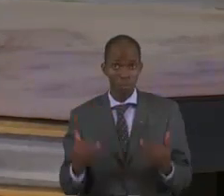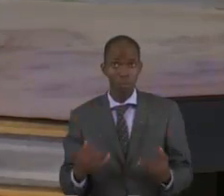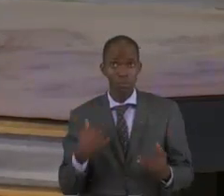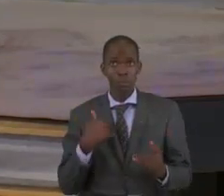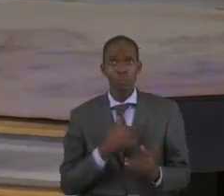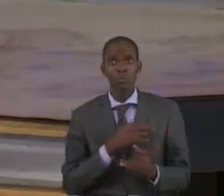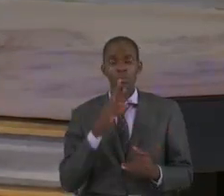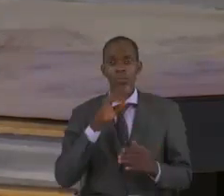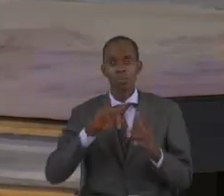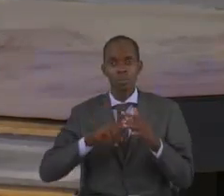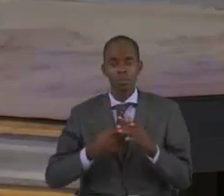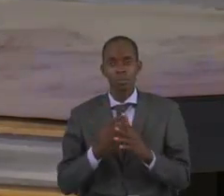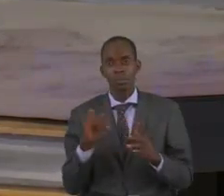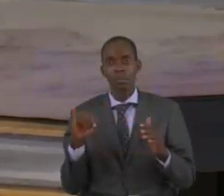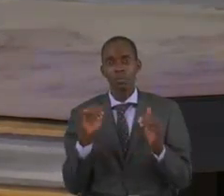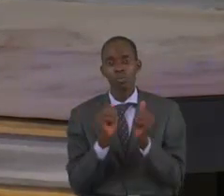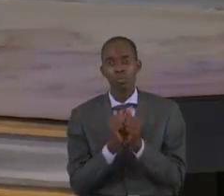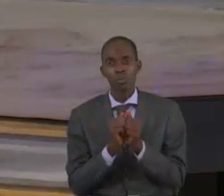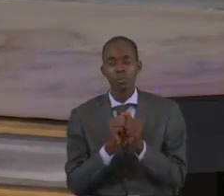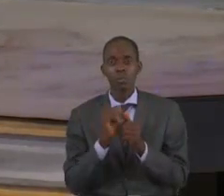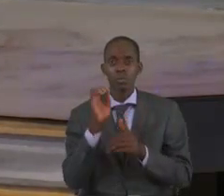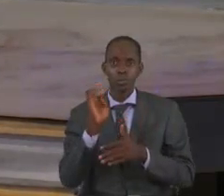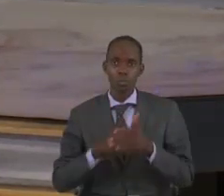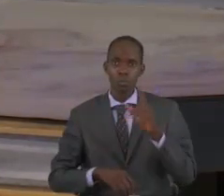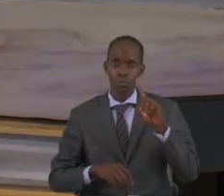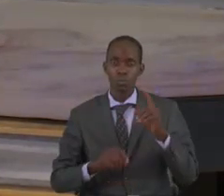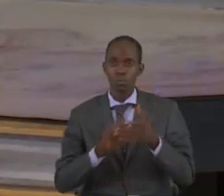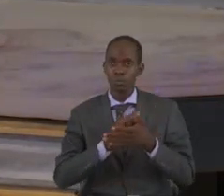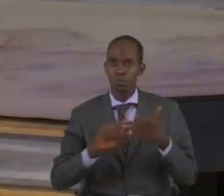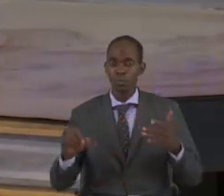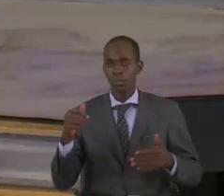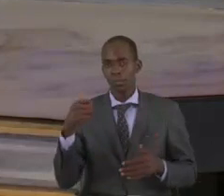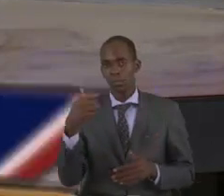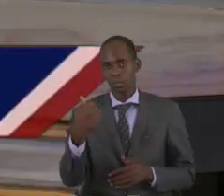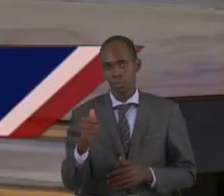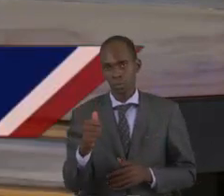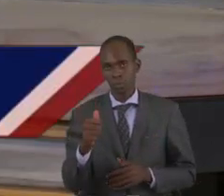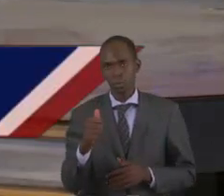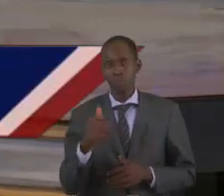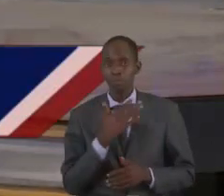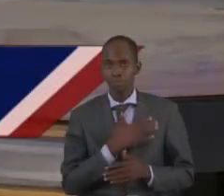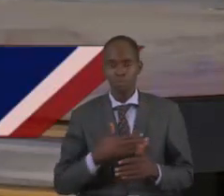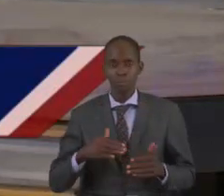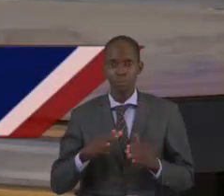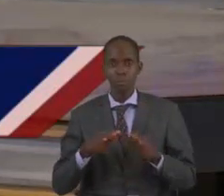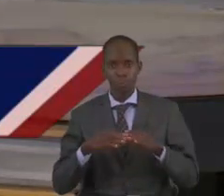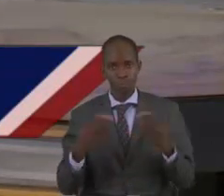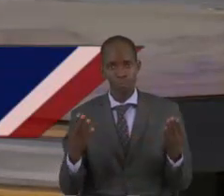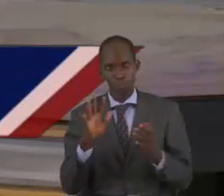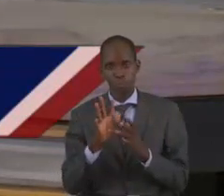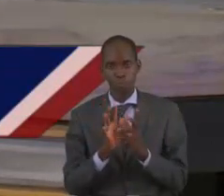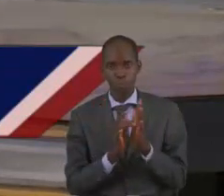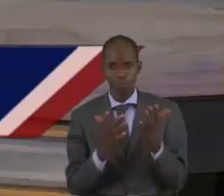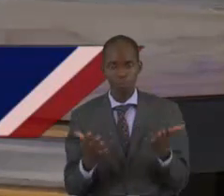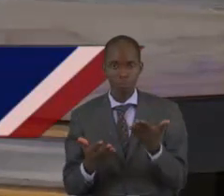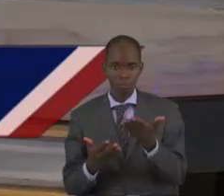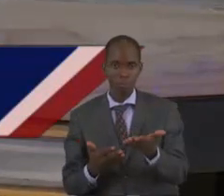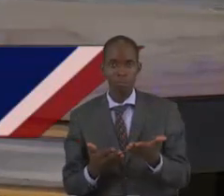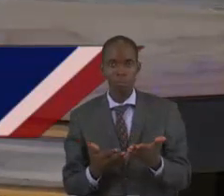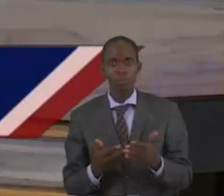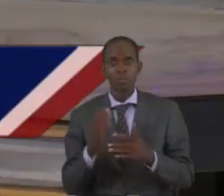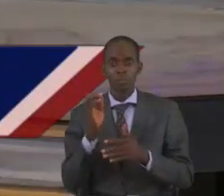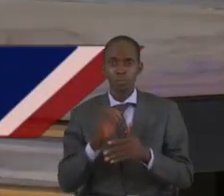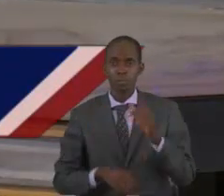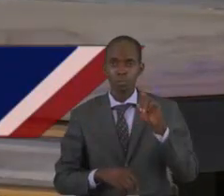with chapter 1, verse 10. Please open your Bible, verse 10, all through to